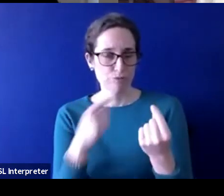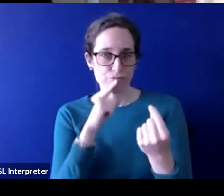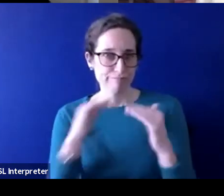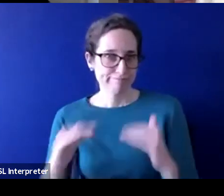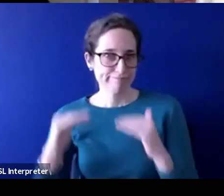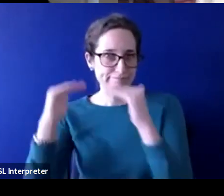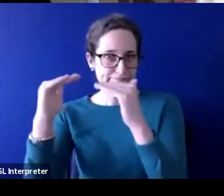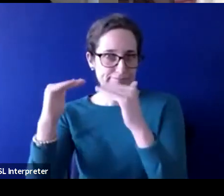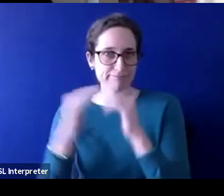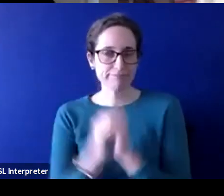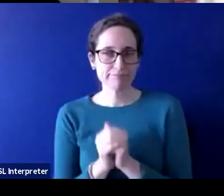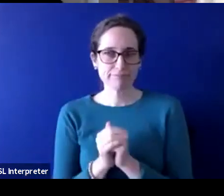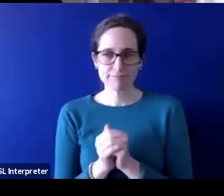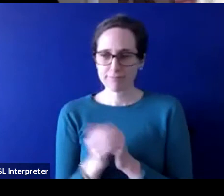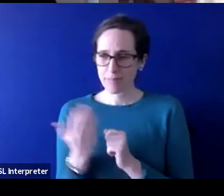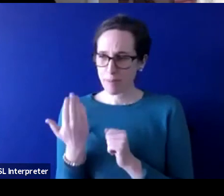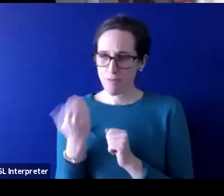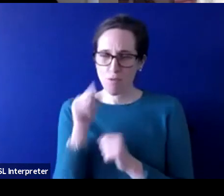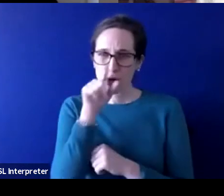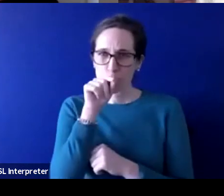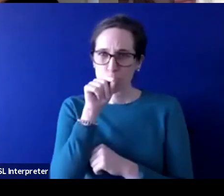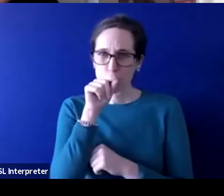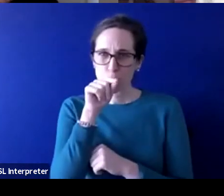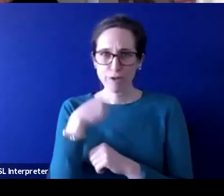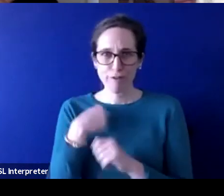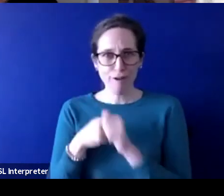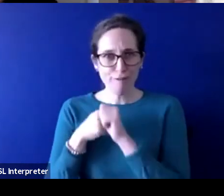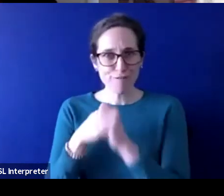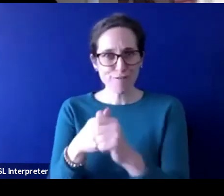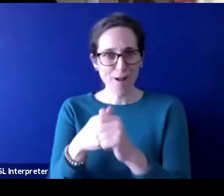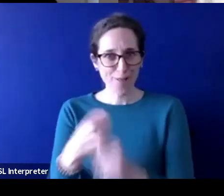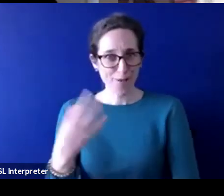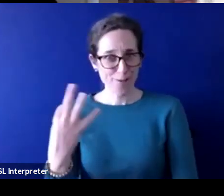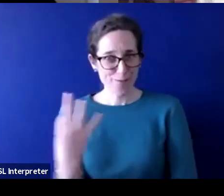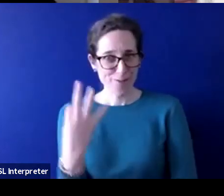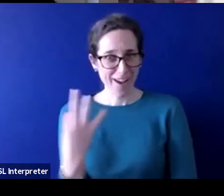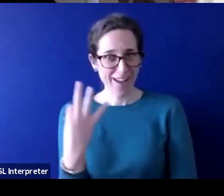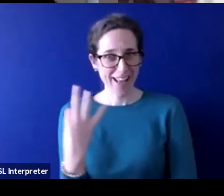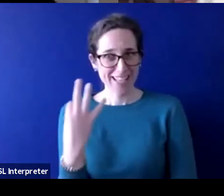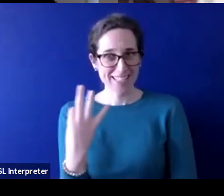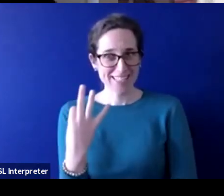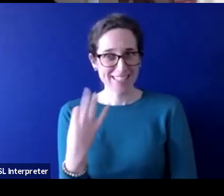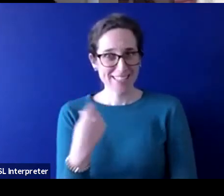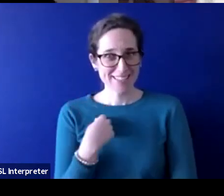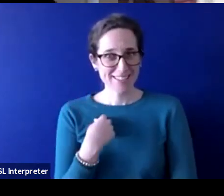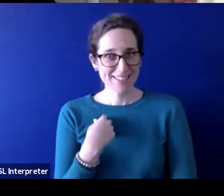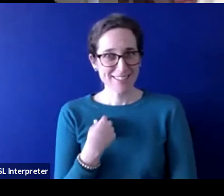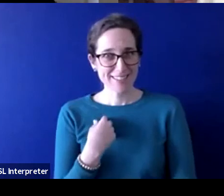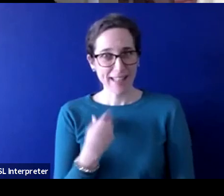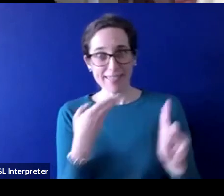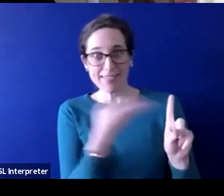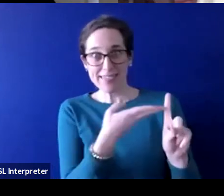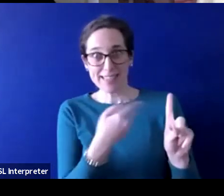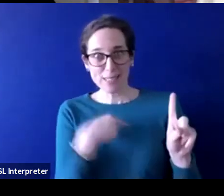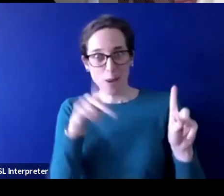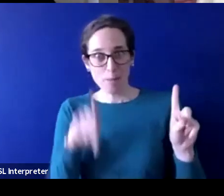There used to be on Twitter, I don't see it as much anymore, these Follow Fridays, where everyone would say, hey, this is somebody I really like, and you